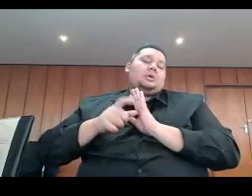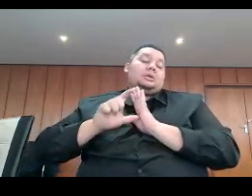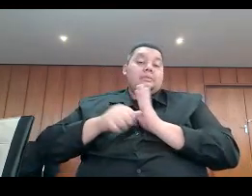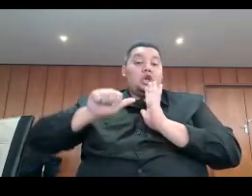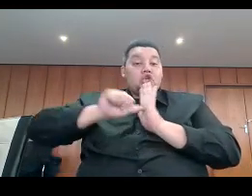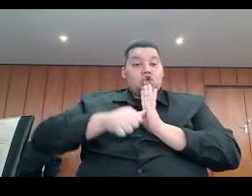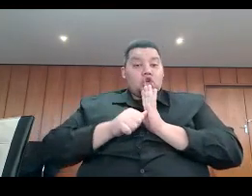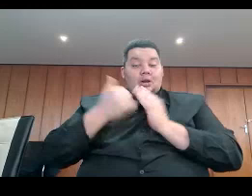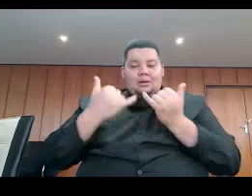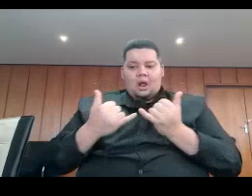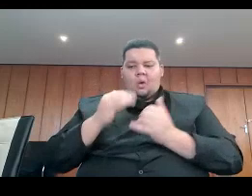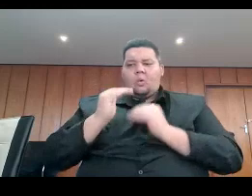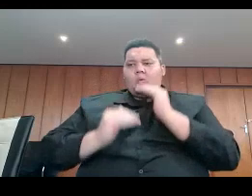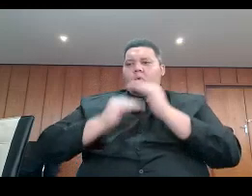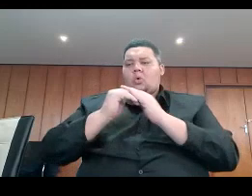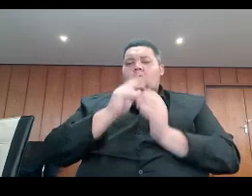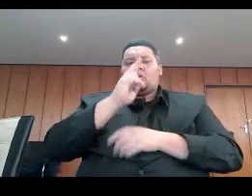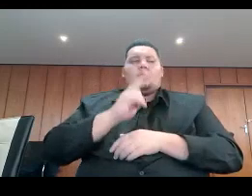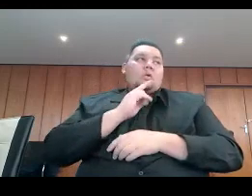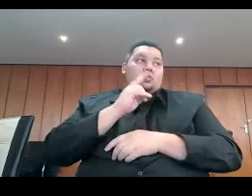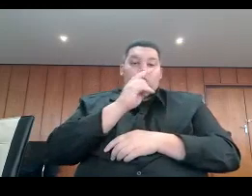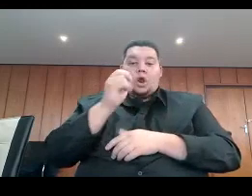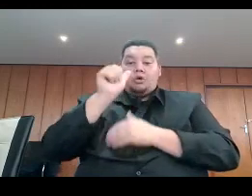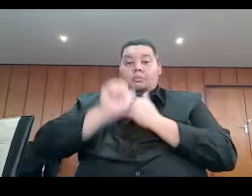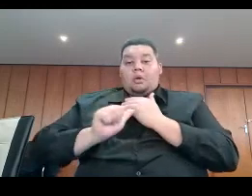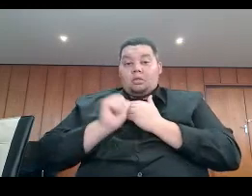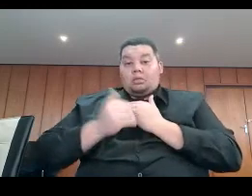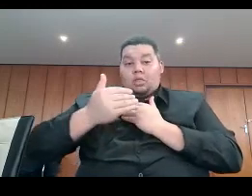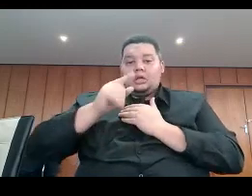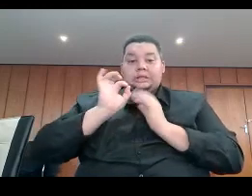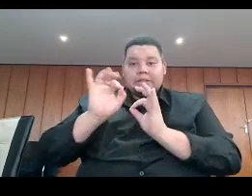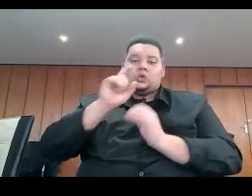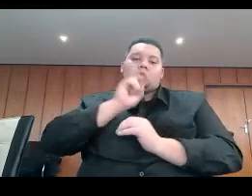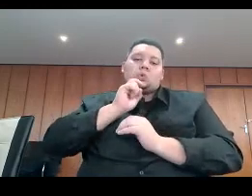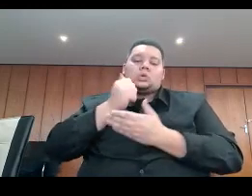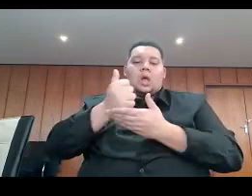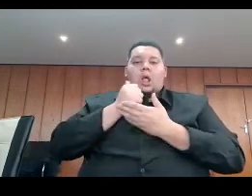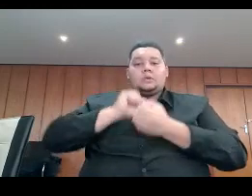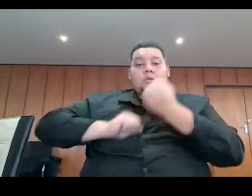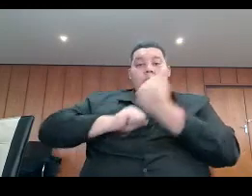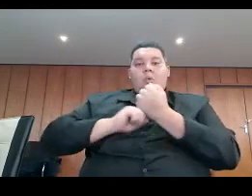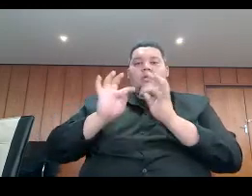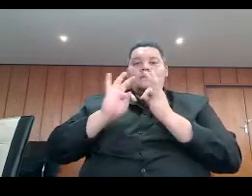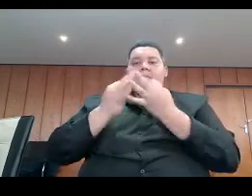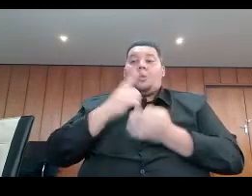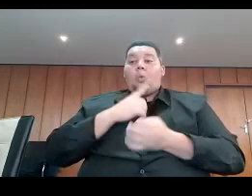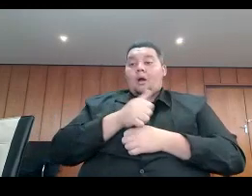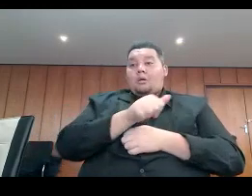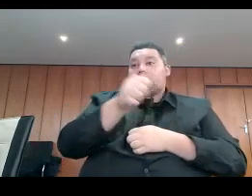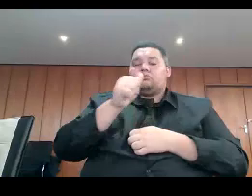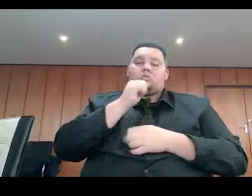be around 2,200 rands per month, which she uses to support her family as there is no one else.